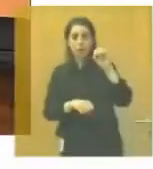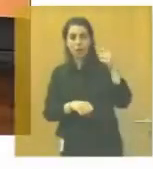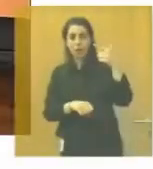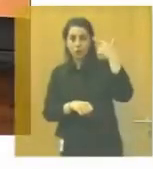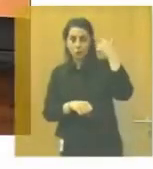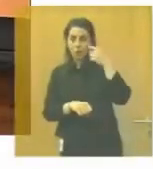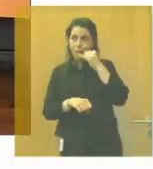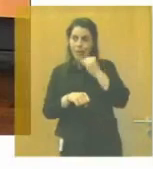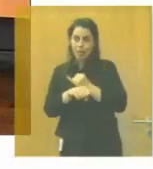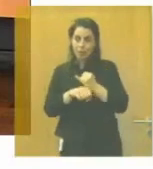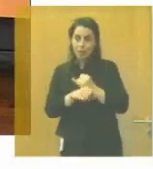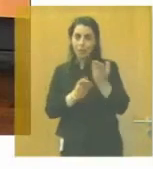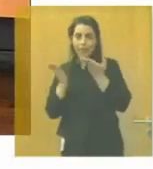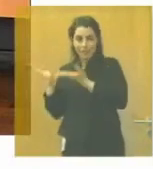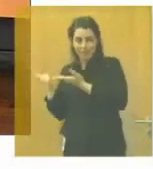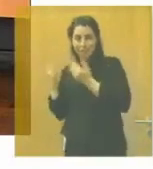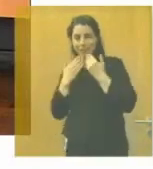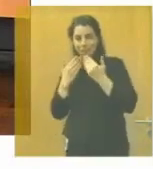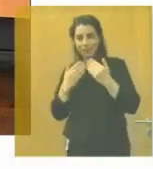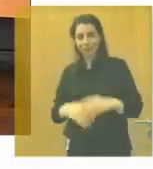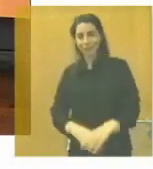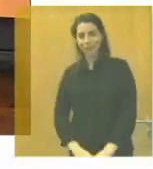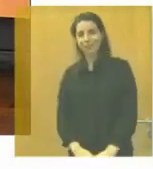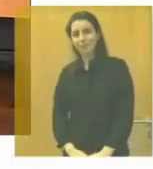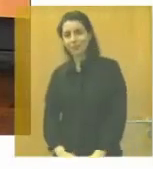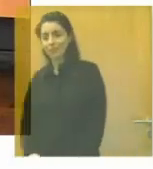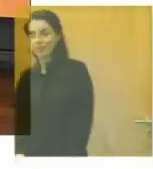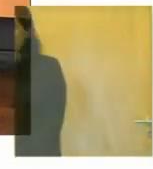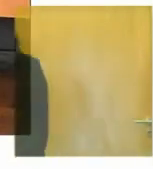de Desarrollo Educativo. Adelante, Judith, muchas gracias.